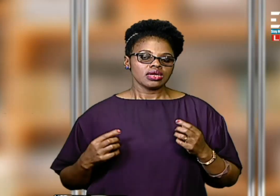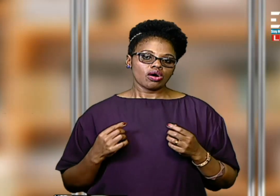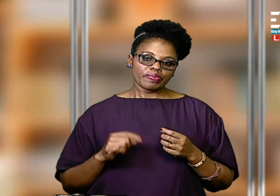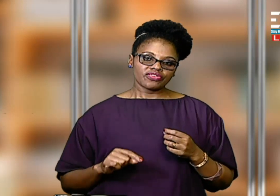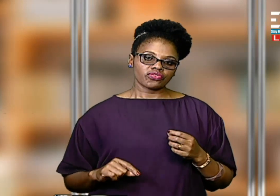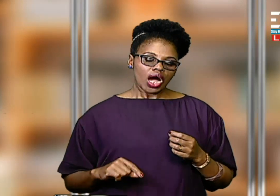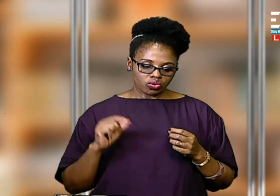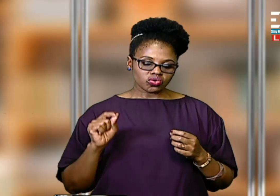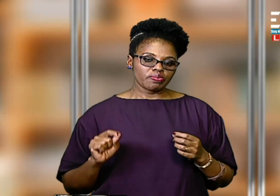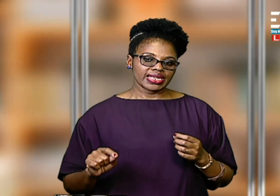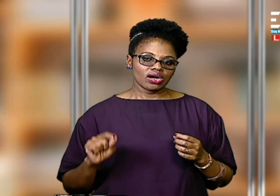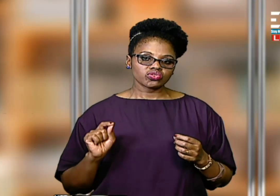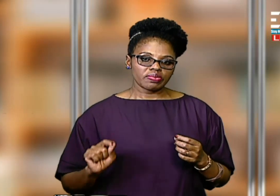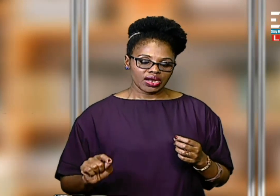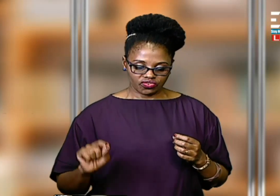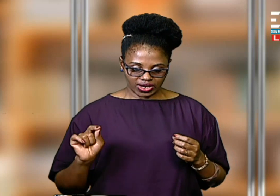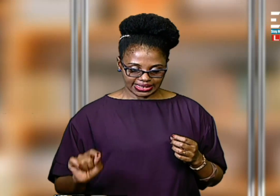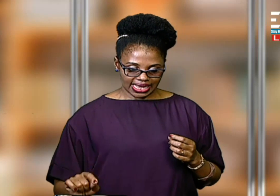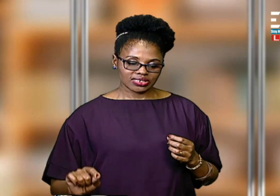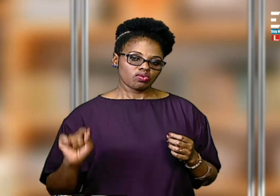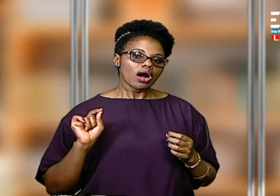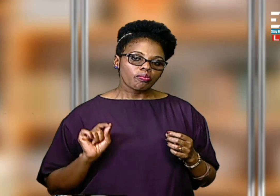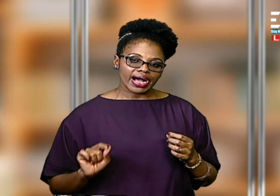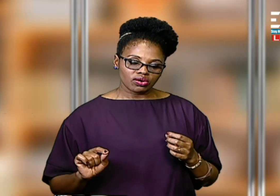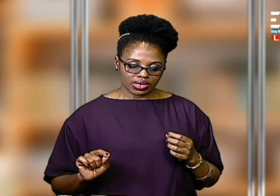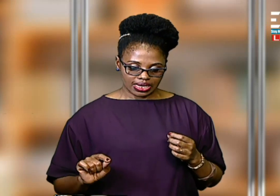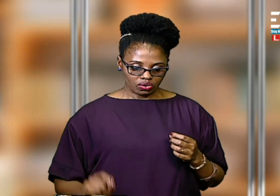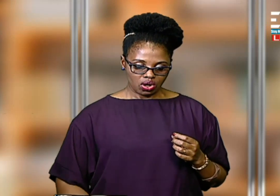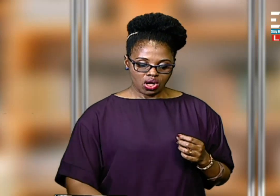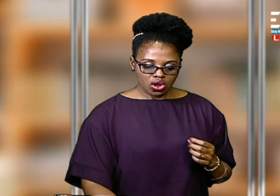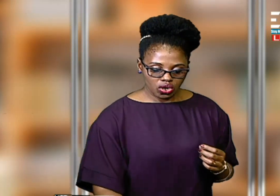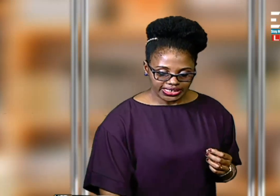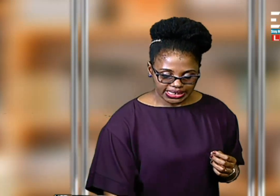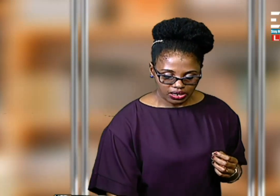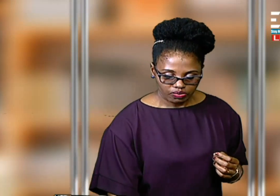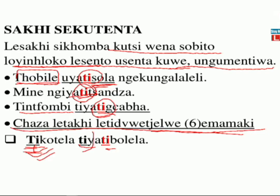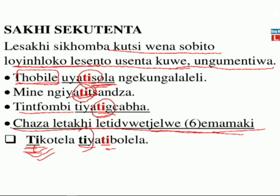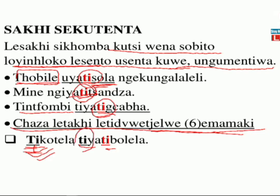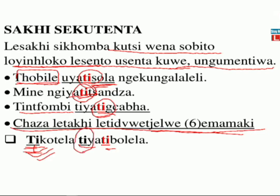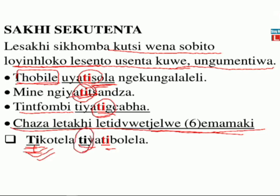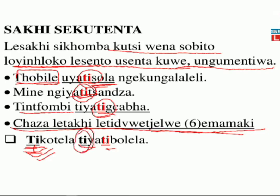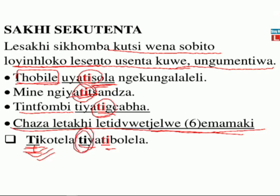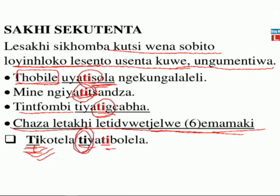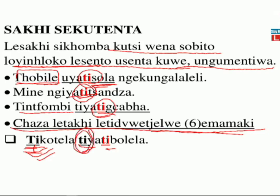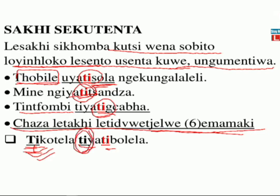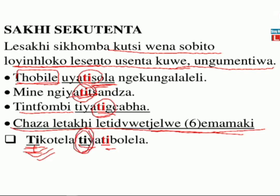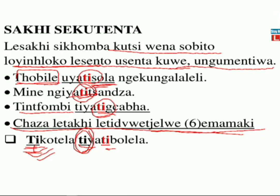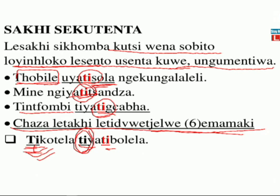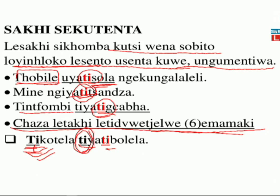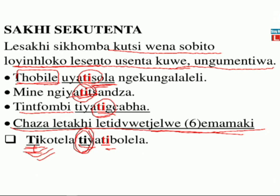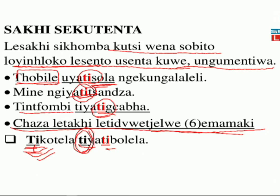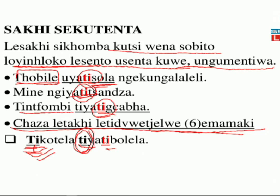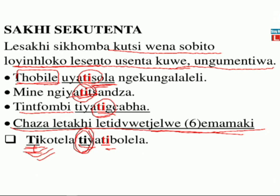engqondweni nawuphendvula awucobeli nawucobela uthola licanza ngoba awubhali lokungiko lo tilo mfunzi wena soyakhumbula esentweni ukuthi